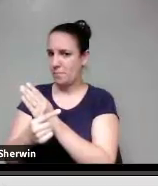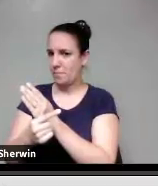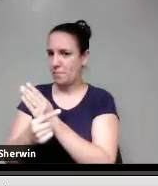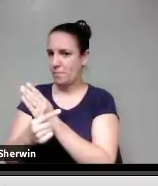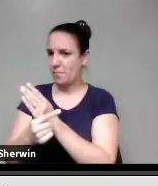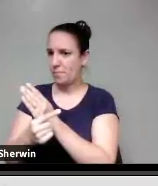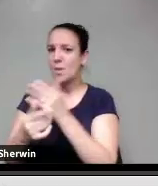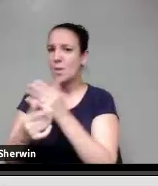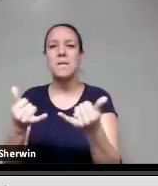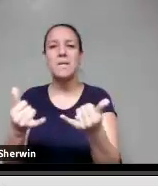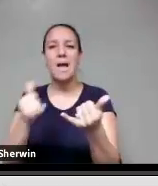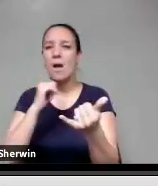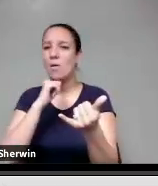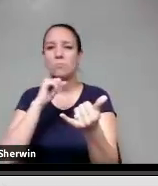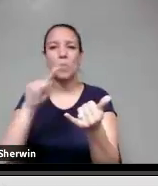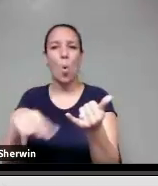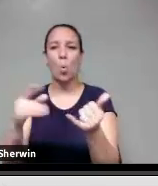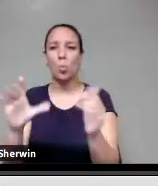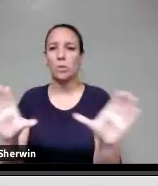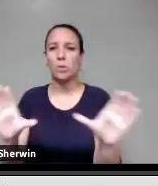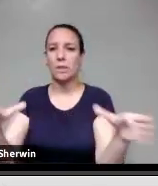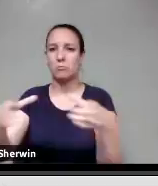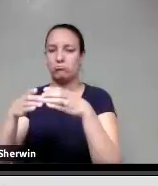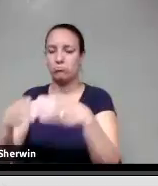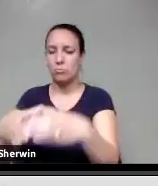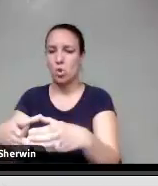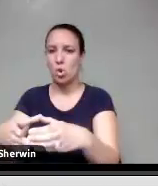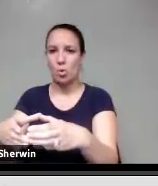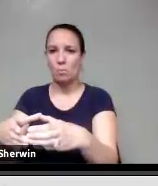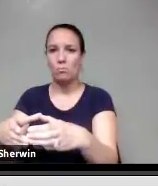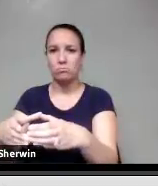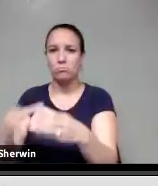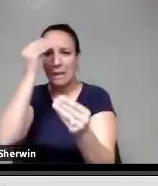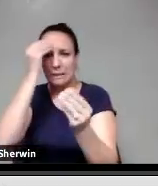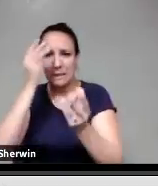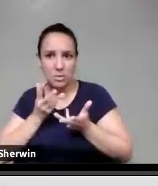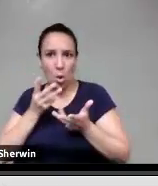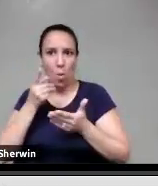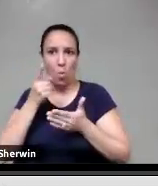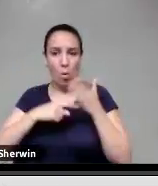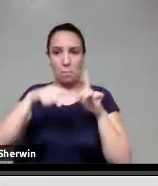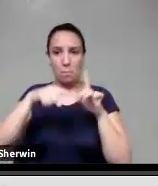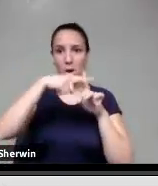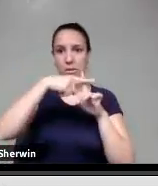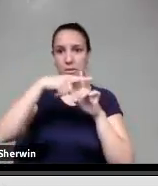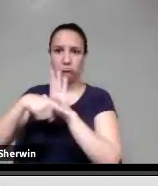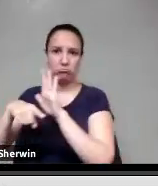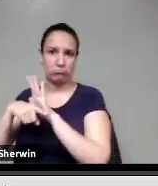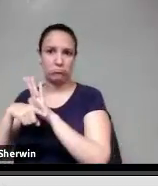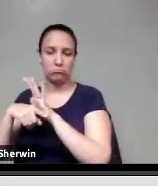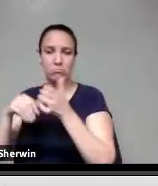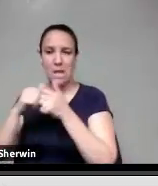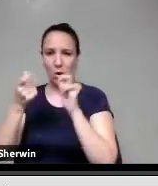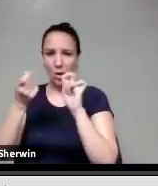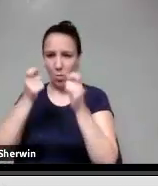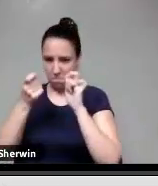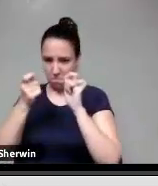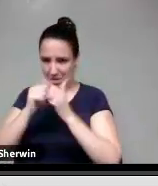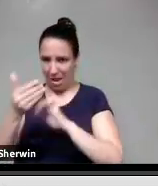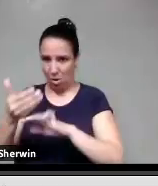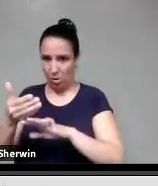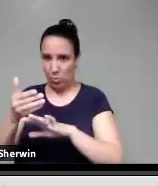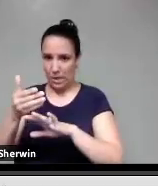invite anybody else. Let's just have your group do it and let us know what we're doing well and what we can tweak to make it even better when we start to invite